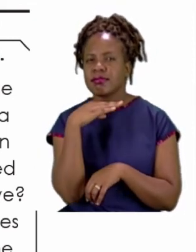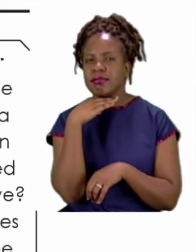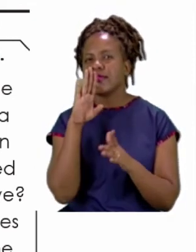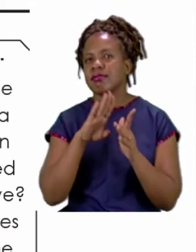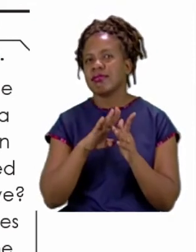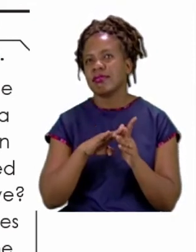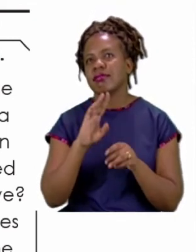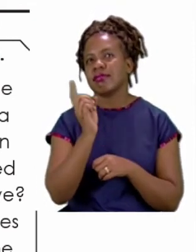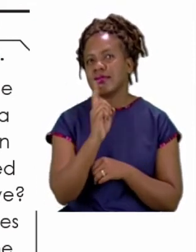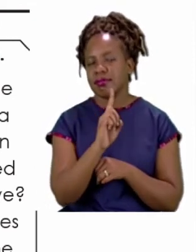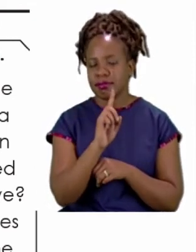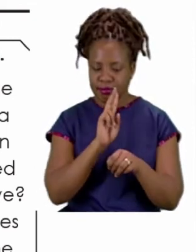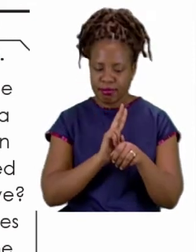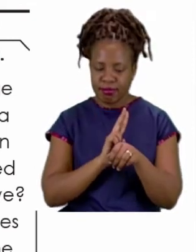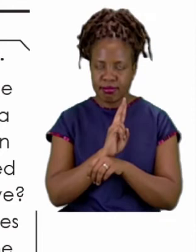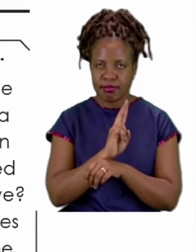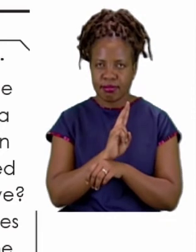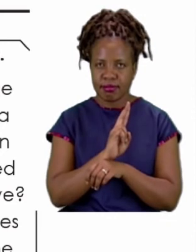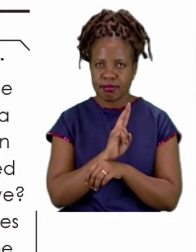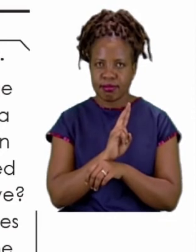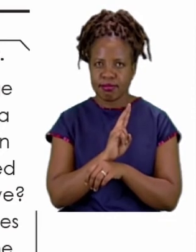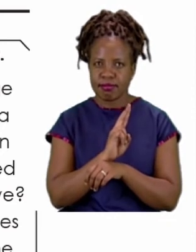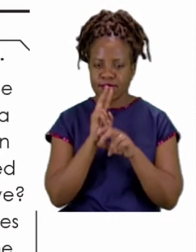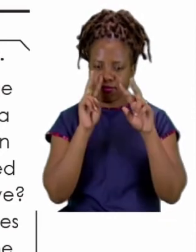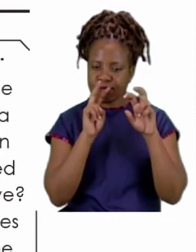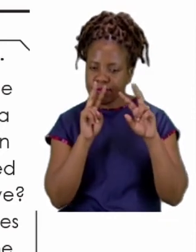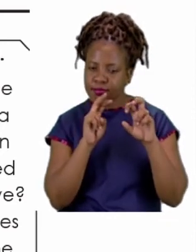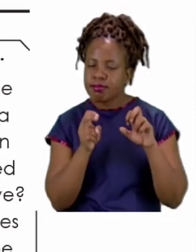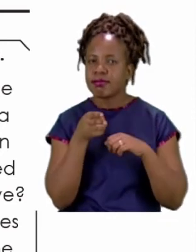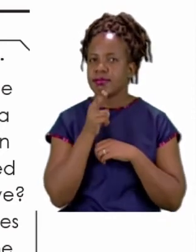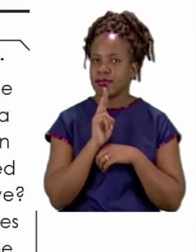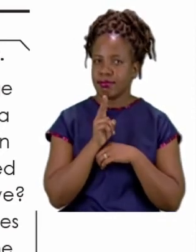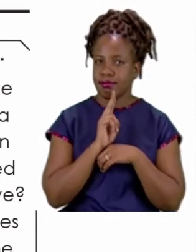second time is to find your answers. Then the